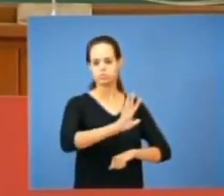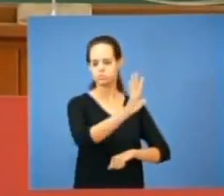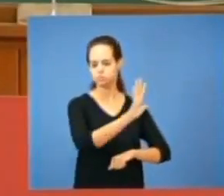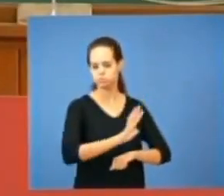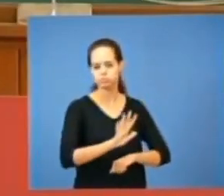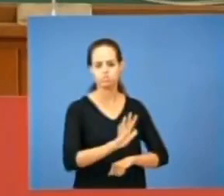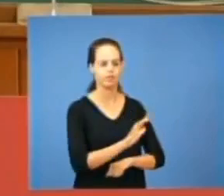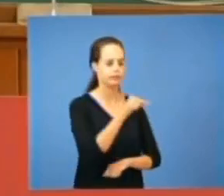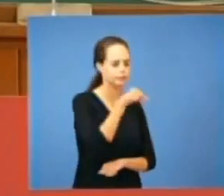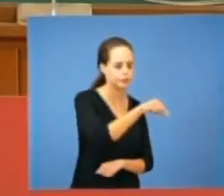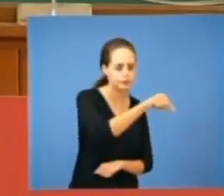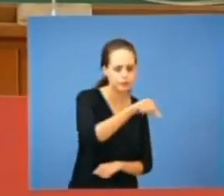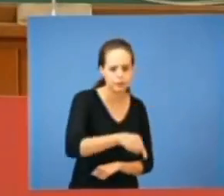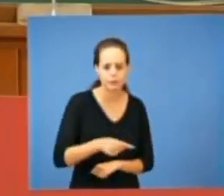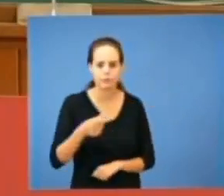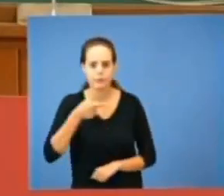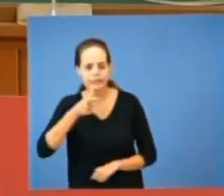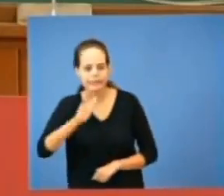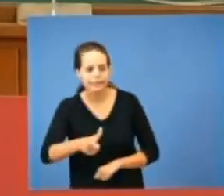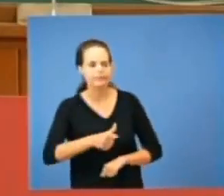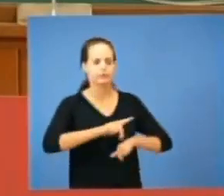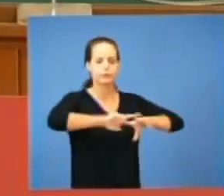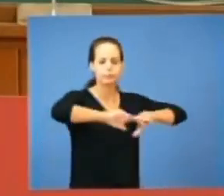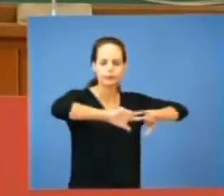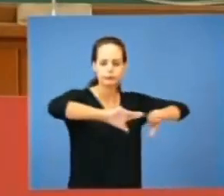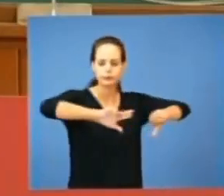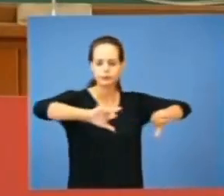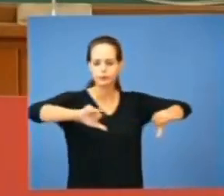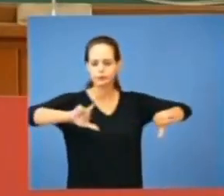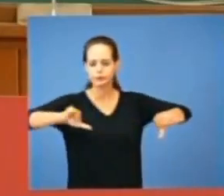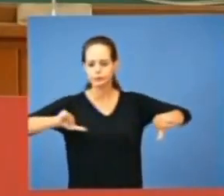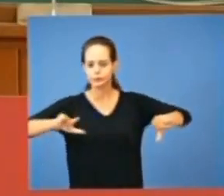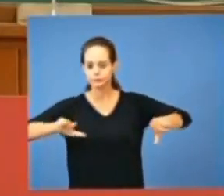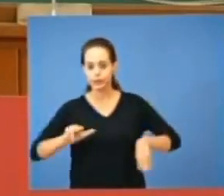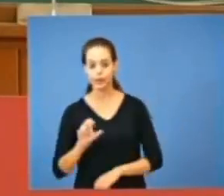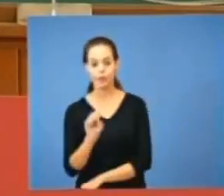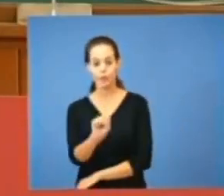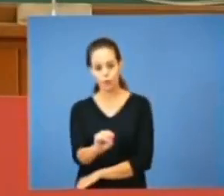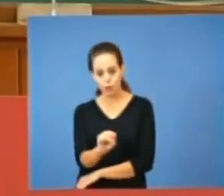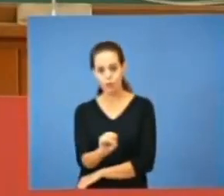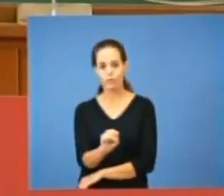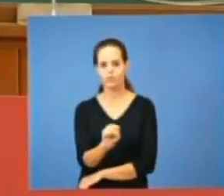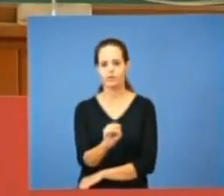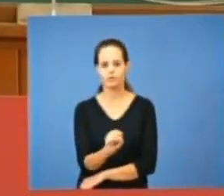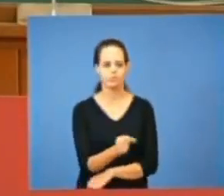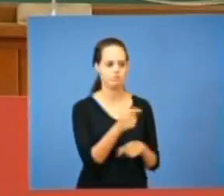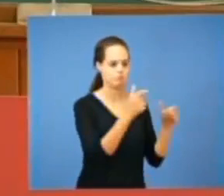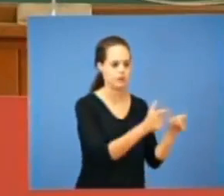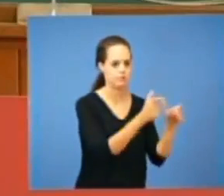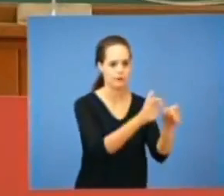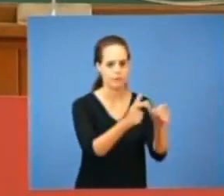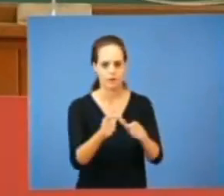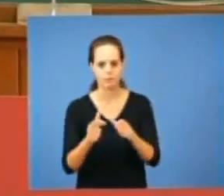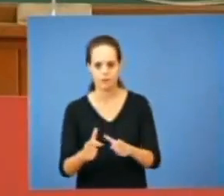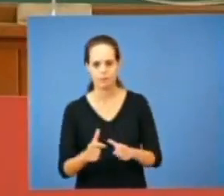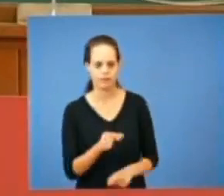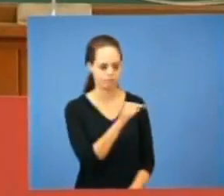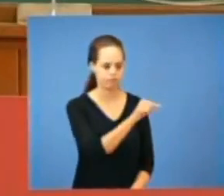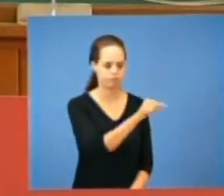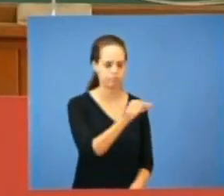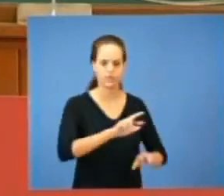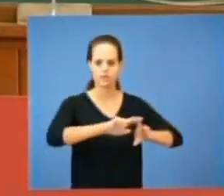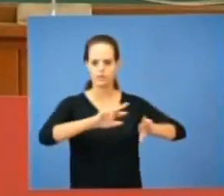brethren that came from different nations and languages. We have here 8 different nationalities and